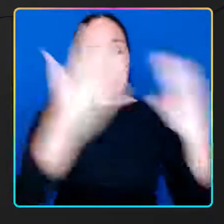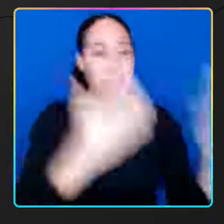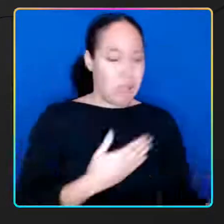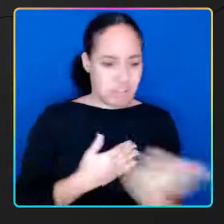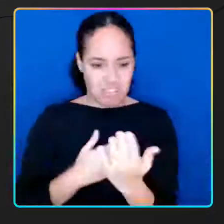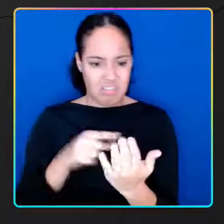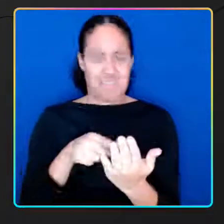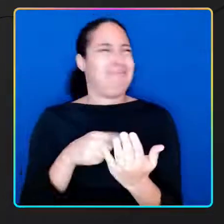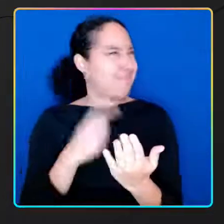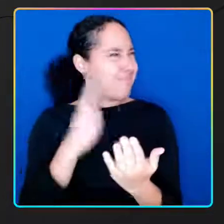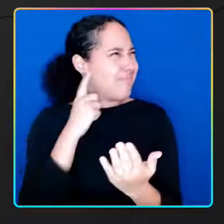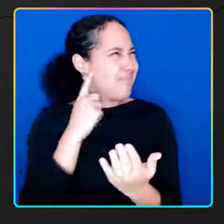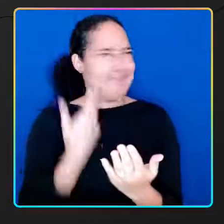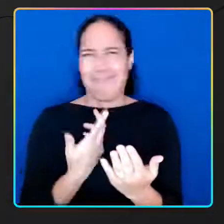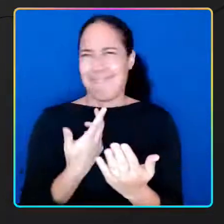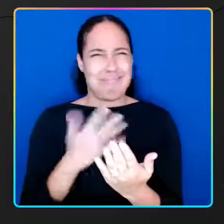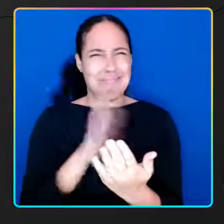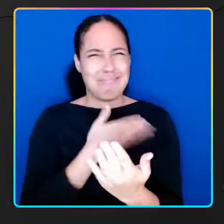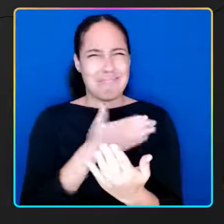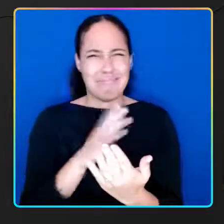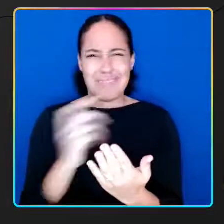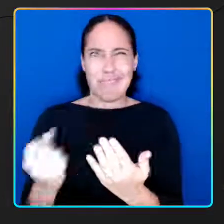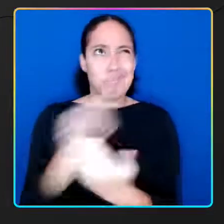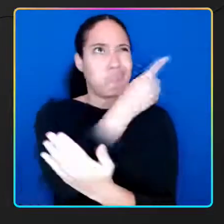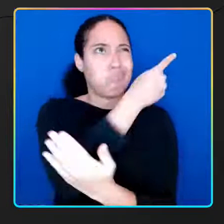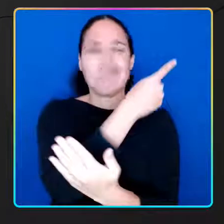which is really weird in your car. Yeah.